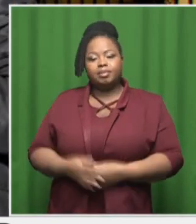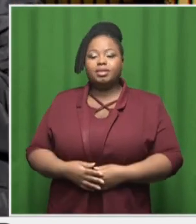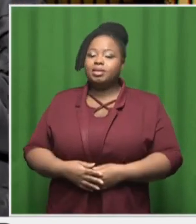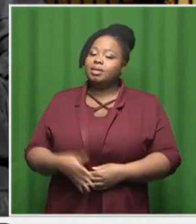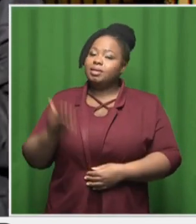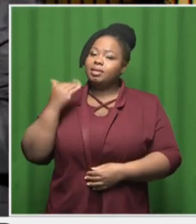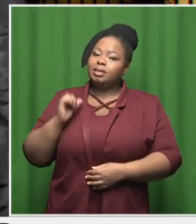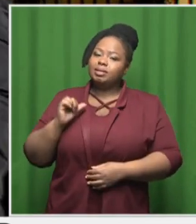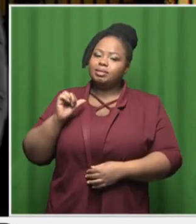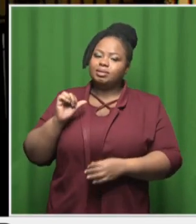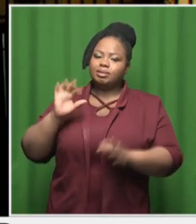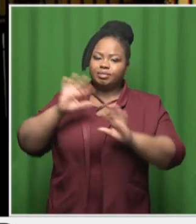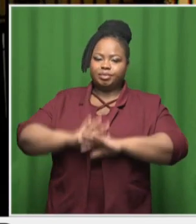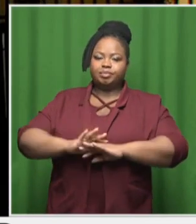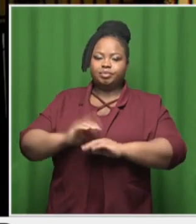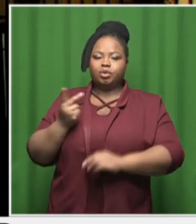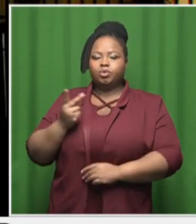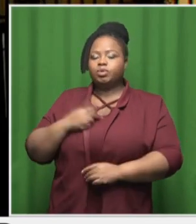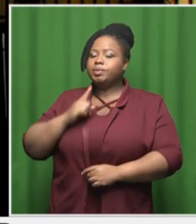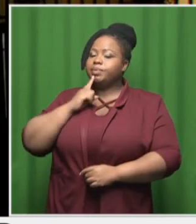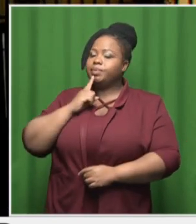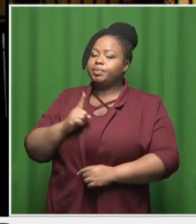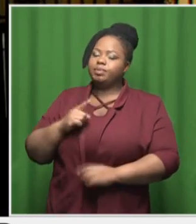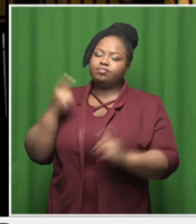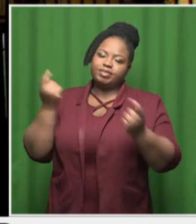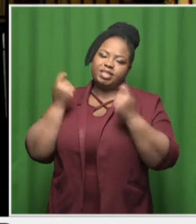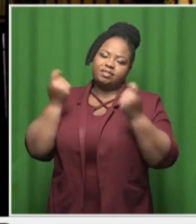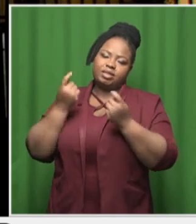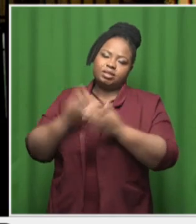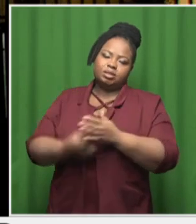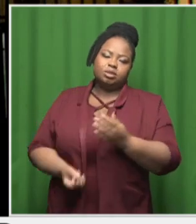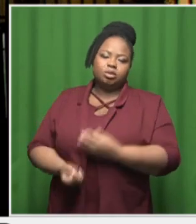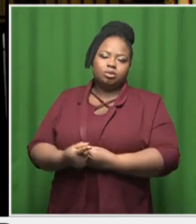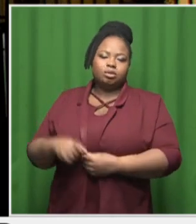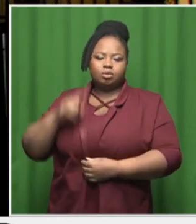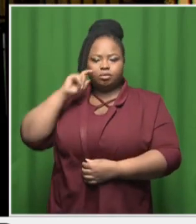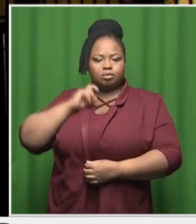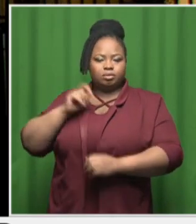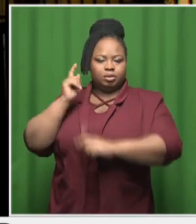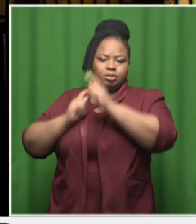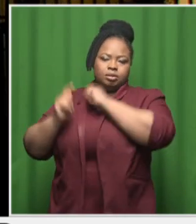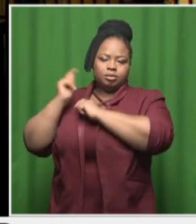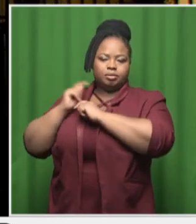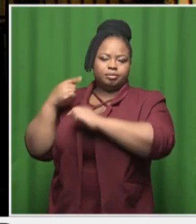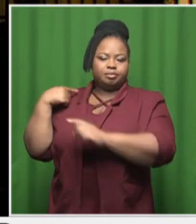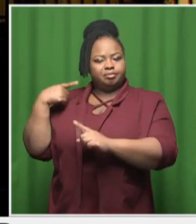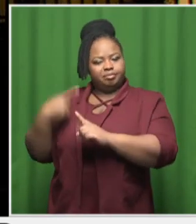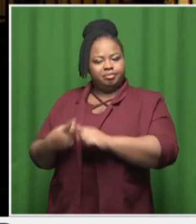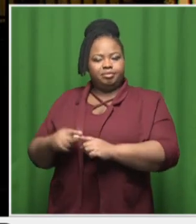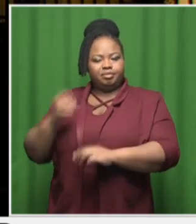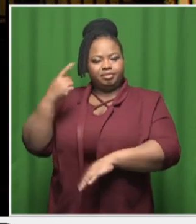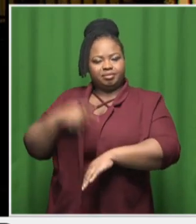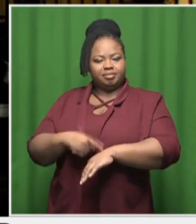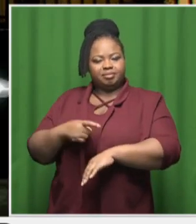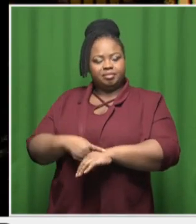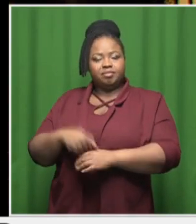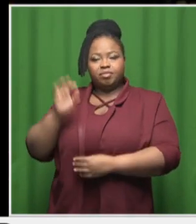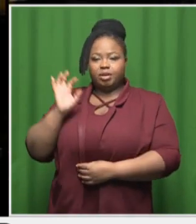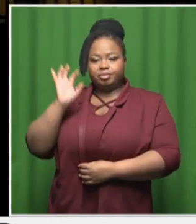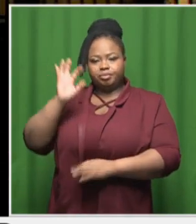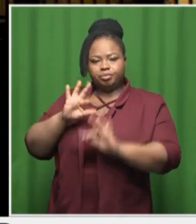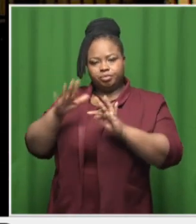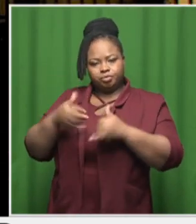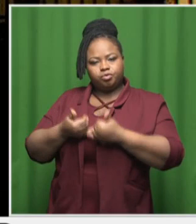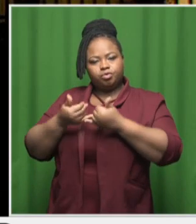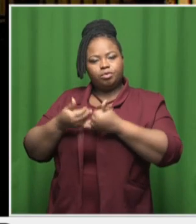there was also a candlelight ceremony. So this is an old tradition that has been from the very, very beginning of the first Netball World Cup,